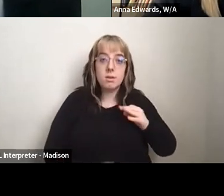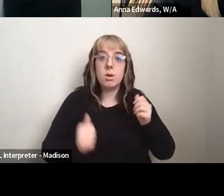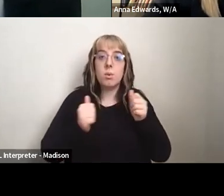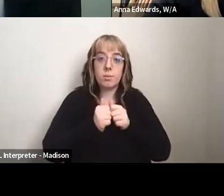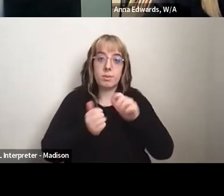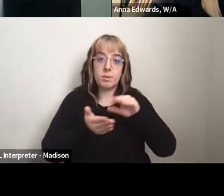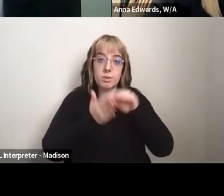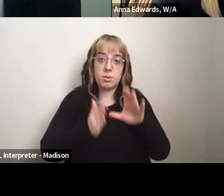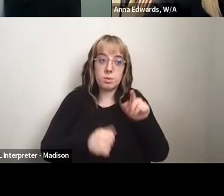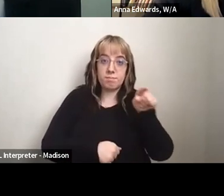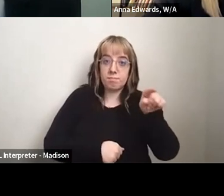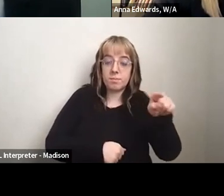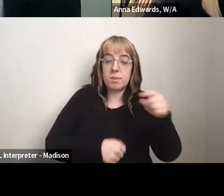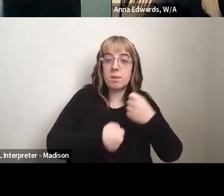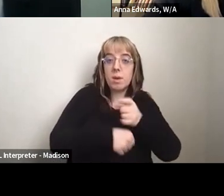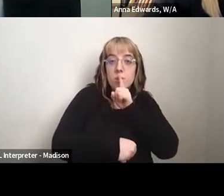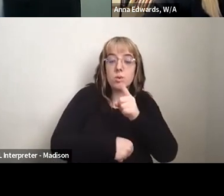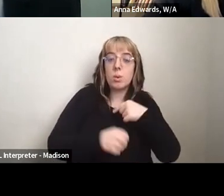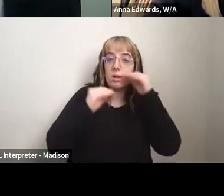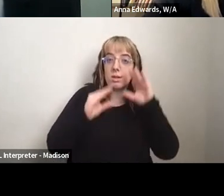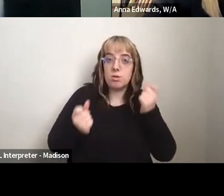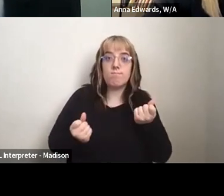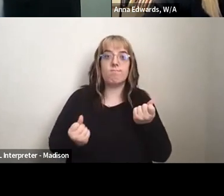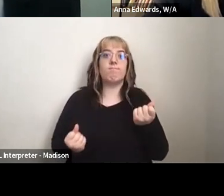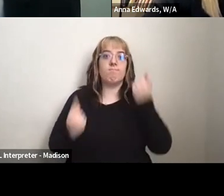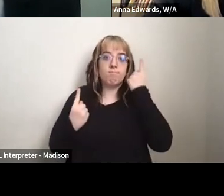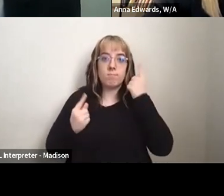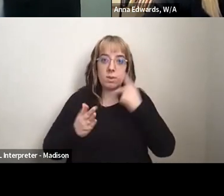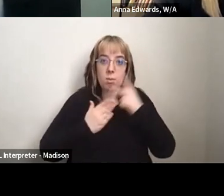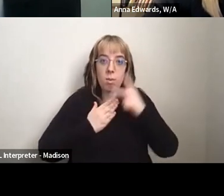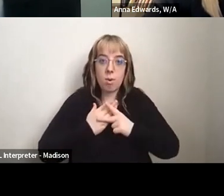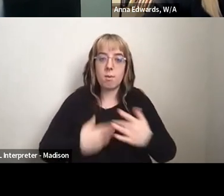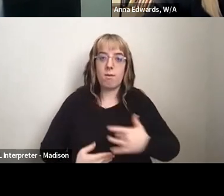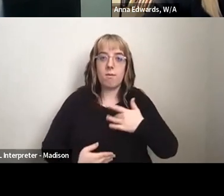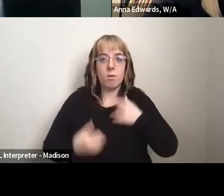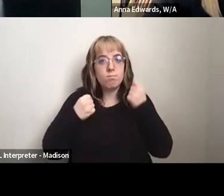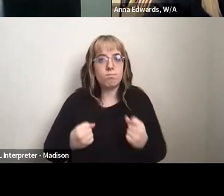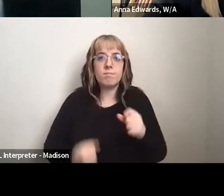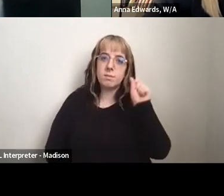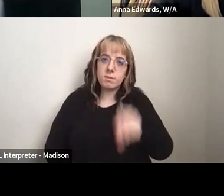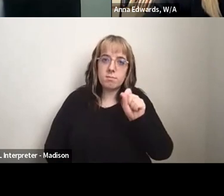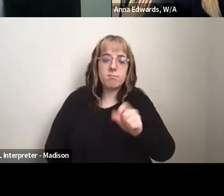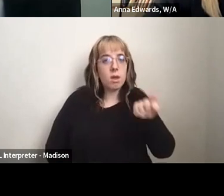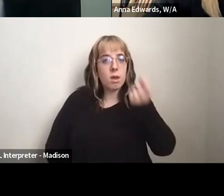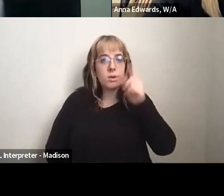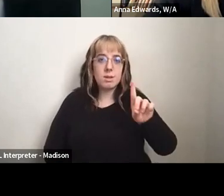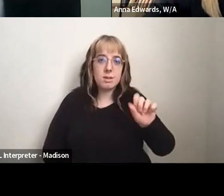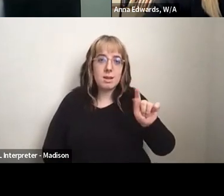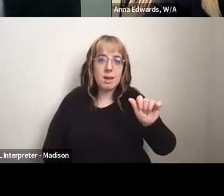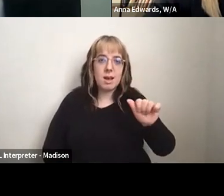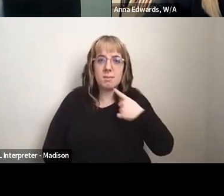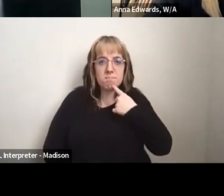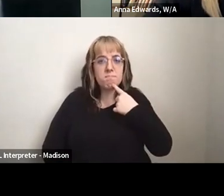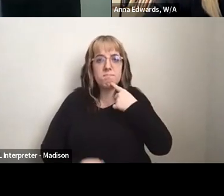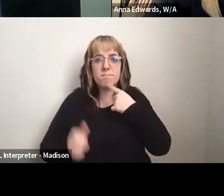students, really making sure that our teachers understand the programs, that they feel confident, that they understand what the data says, but